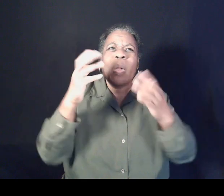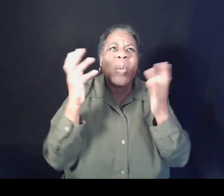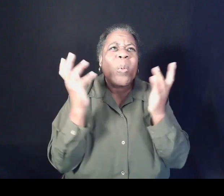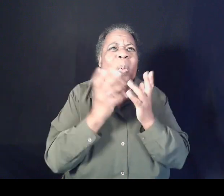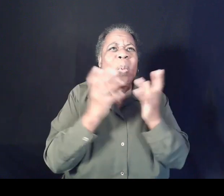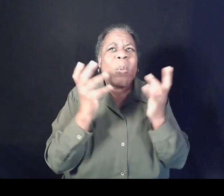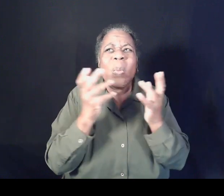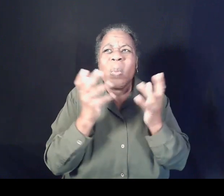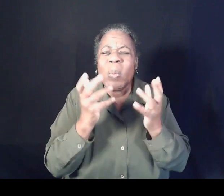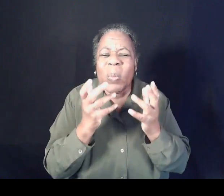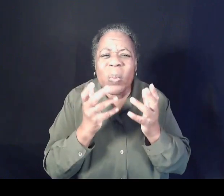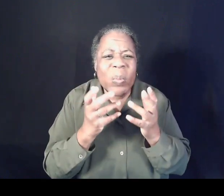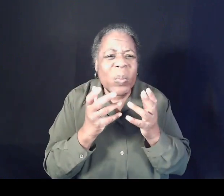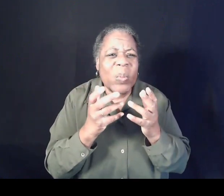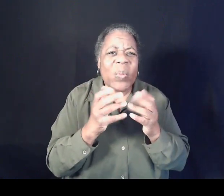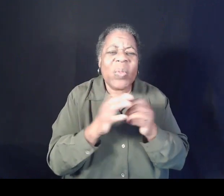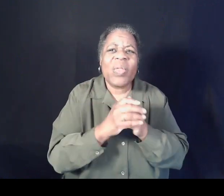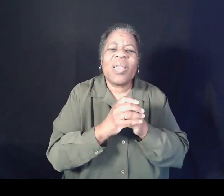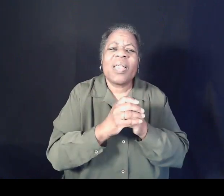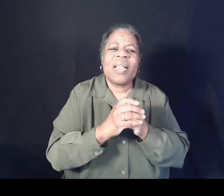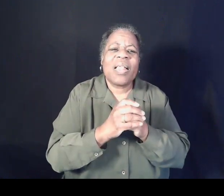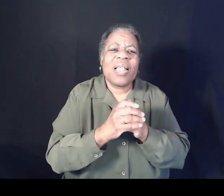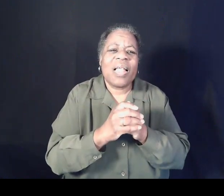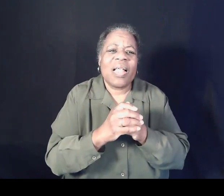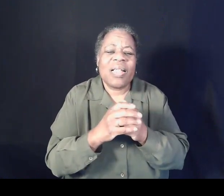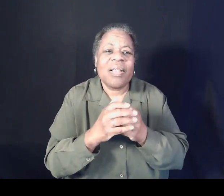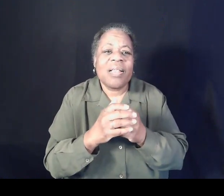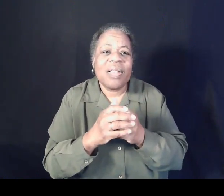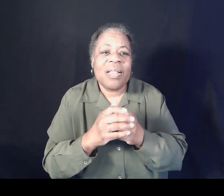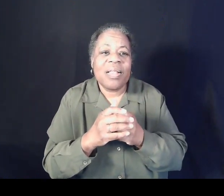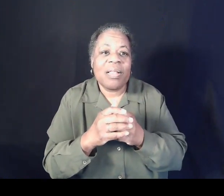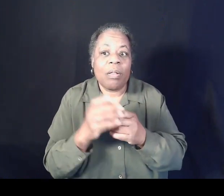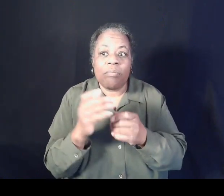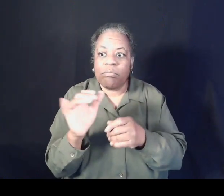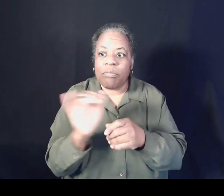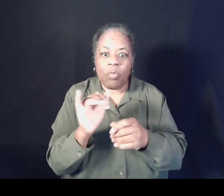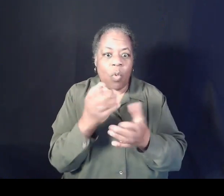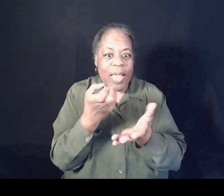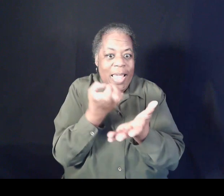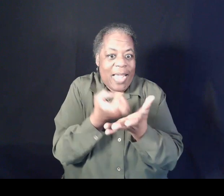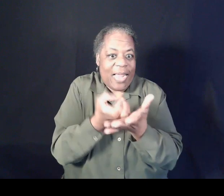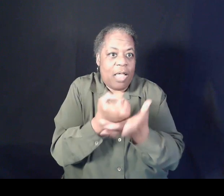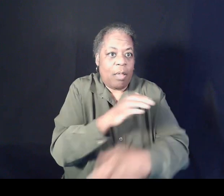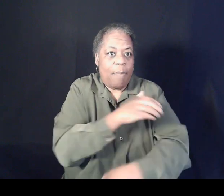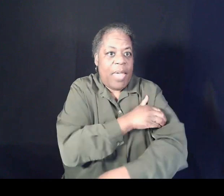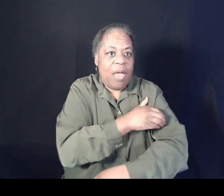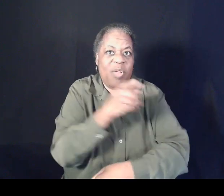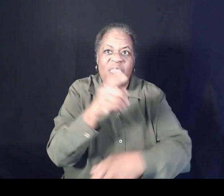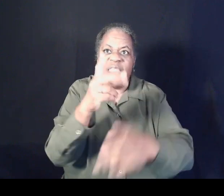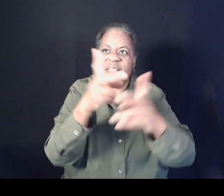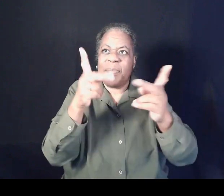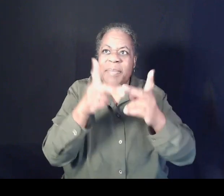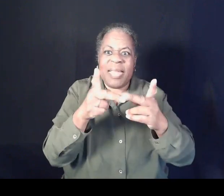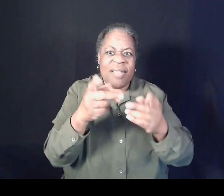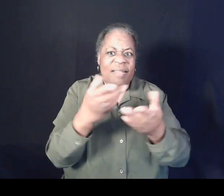stones and the grandeur of it, and probably also its economic power. I mean, this is where stuff